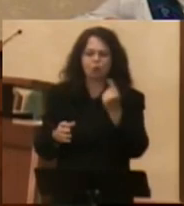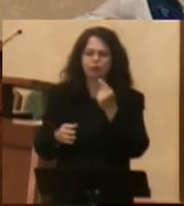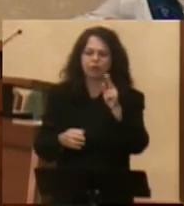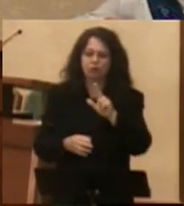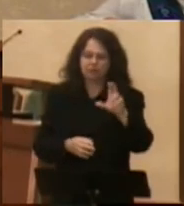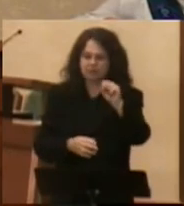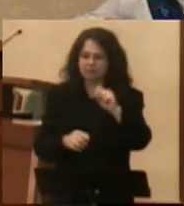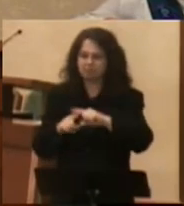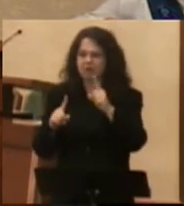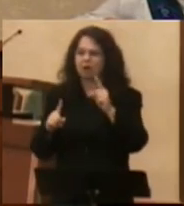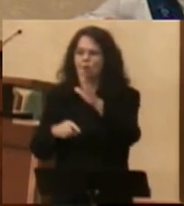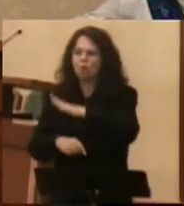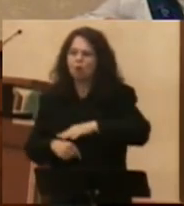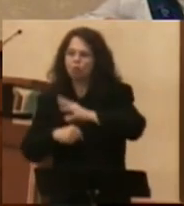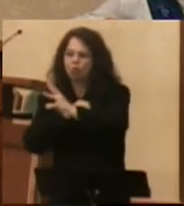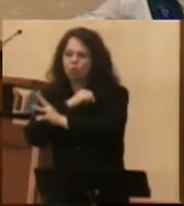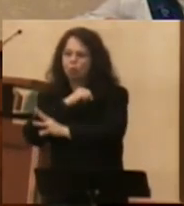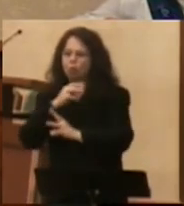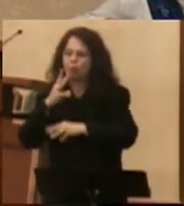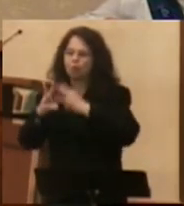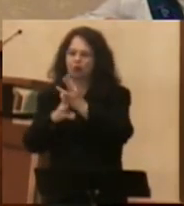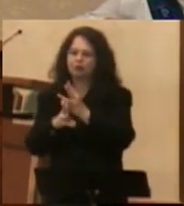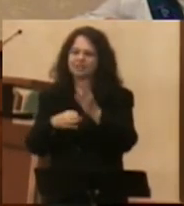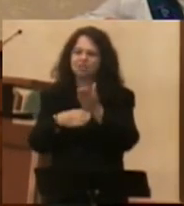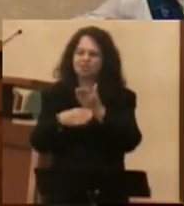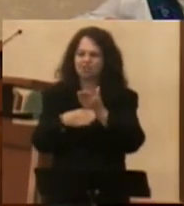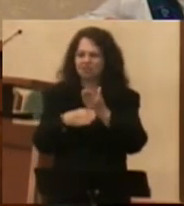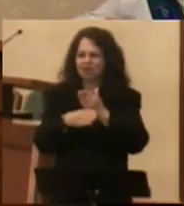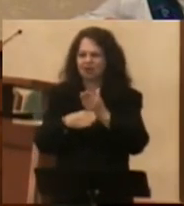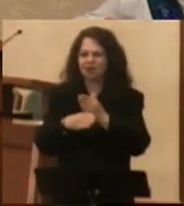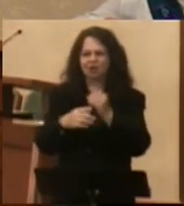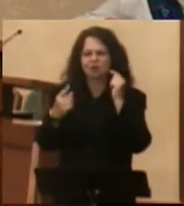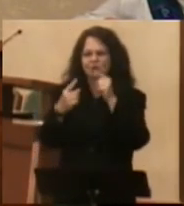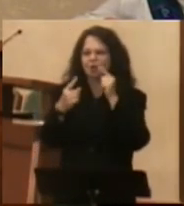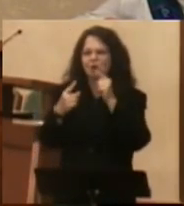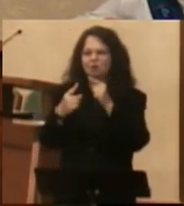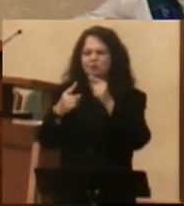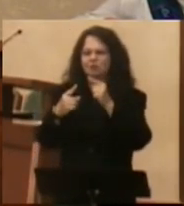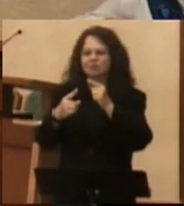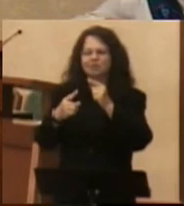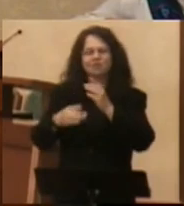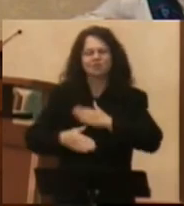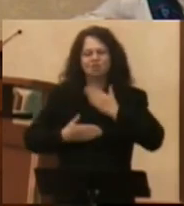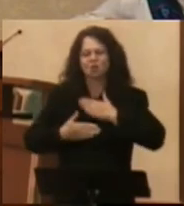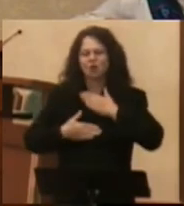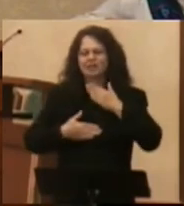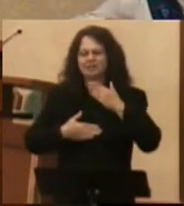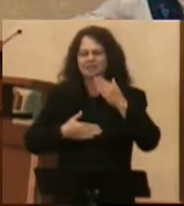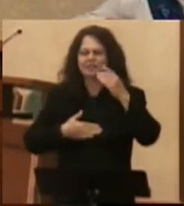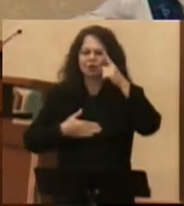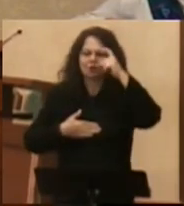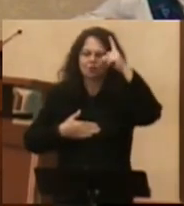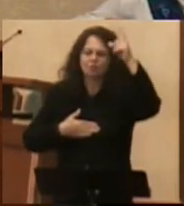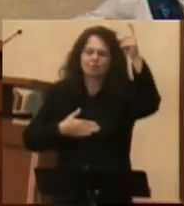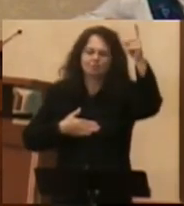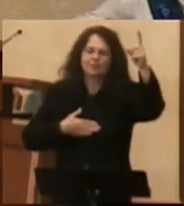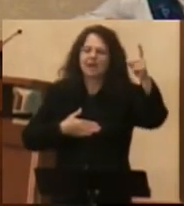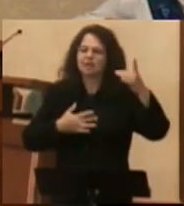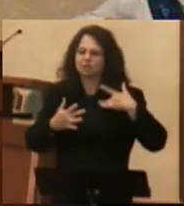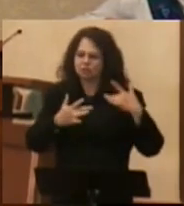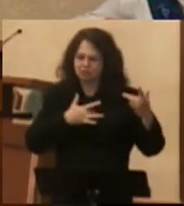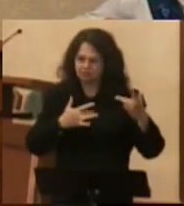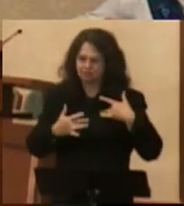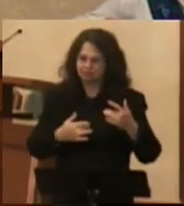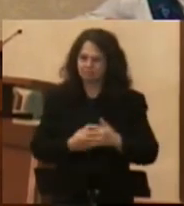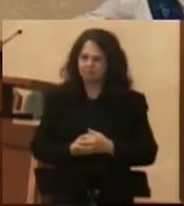the world, share the same dreams, goals, joys, and concerns. This awesome group of women includes you.